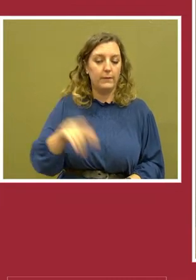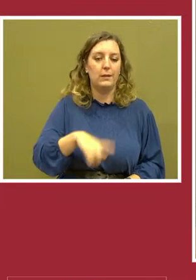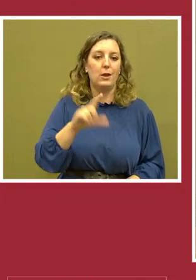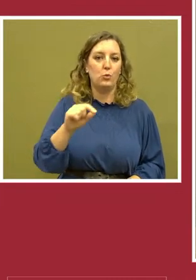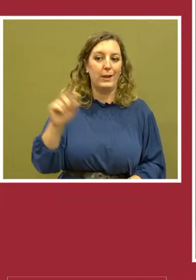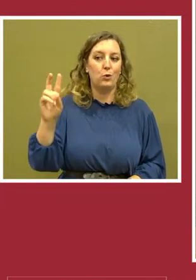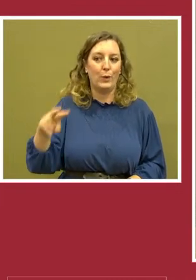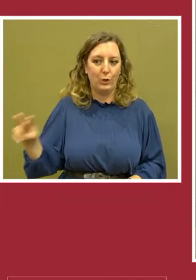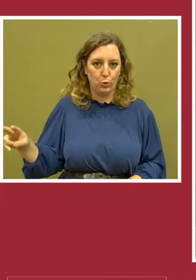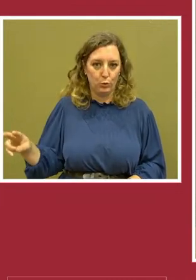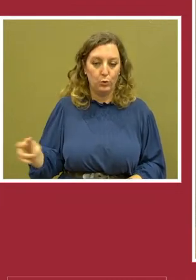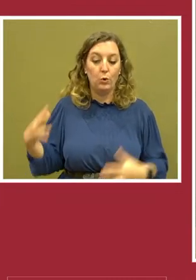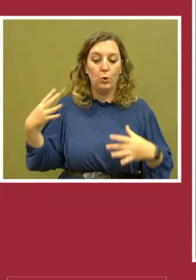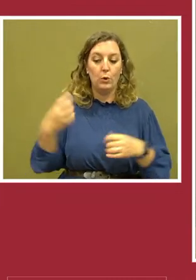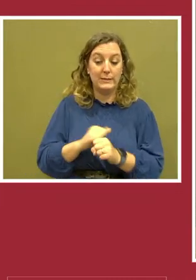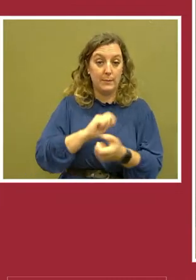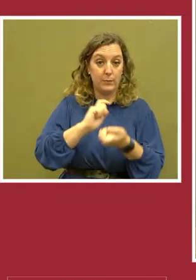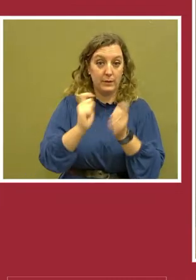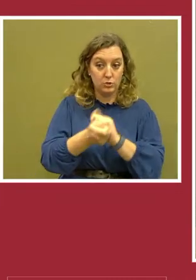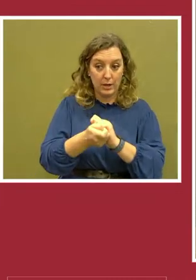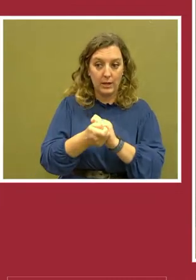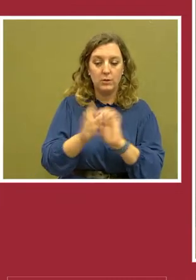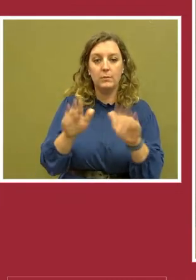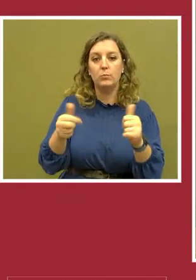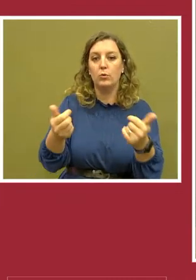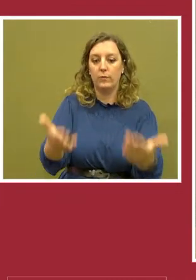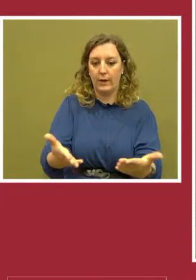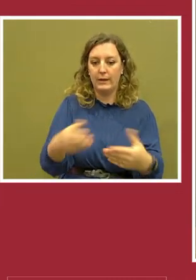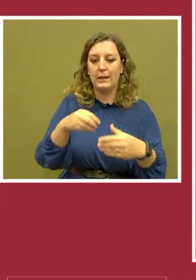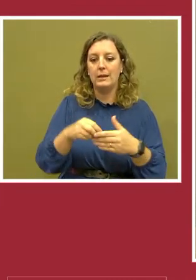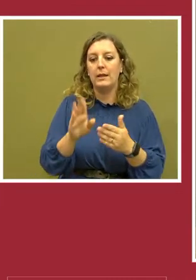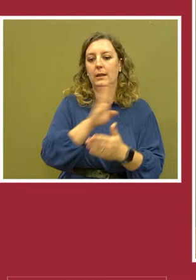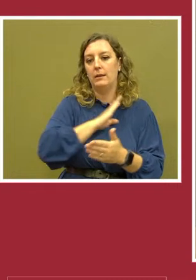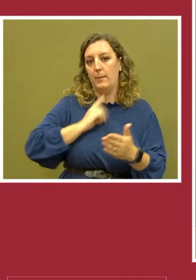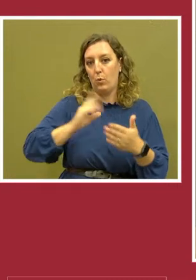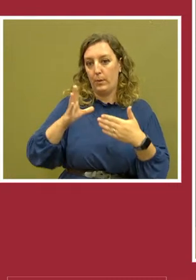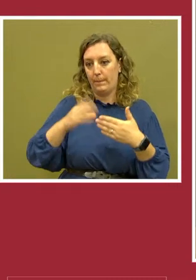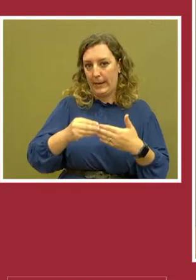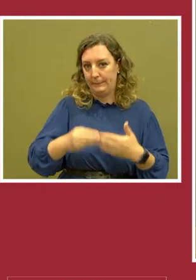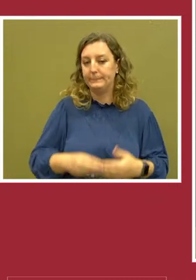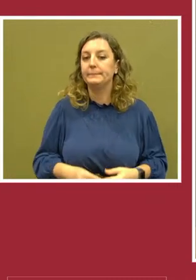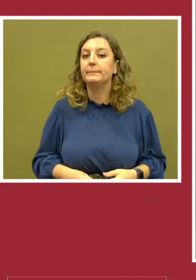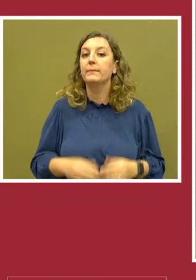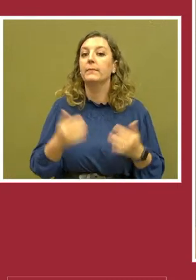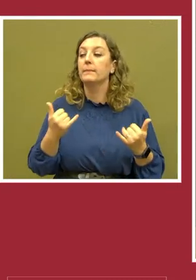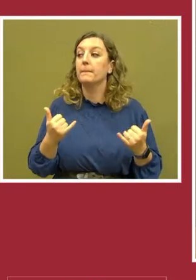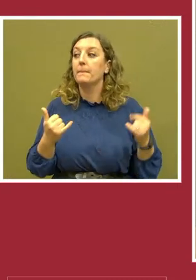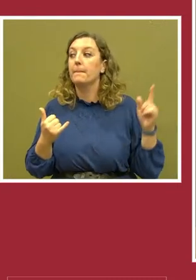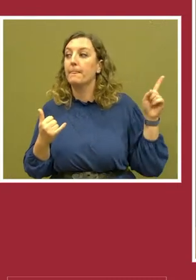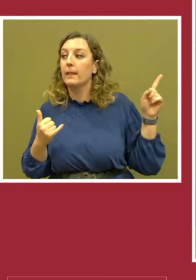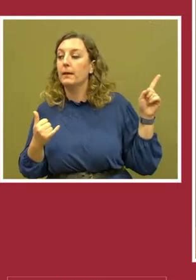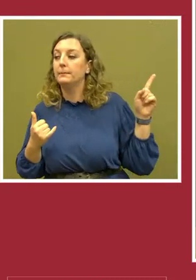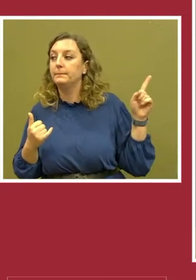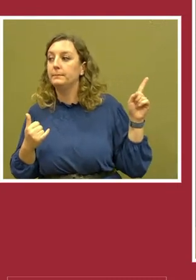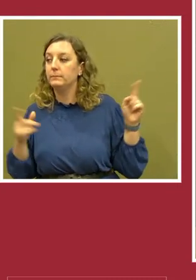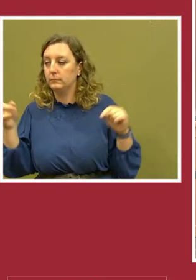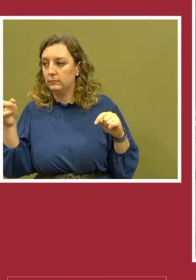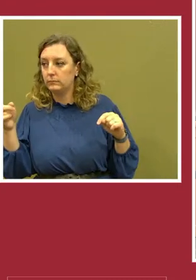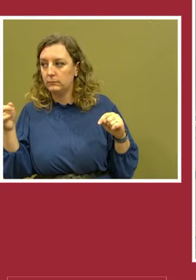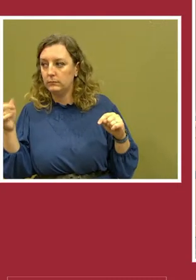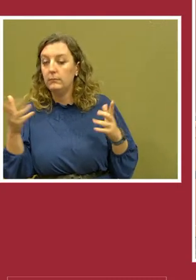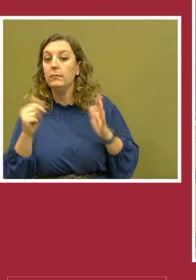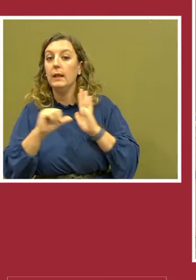2022. A summary of the changes is provided in the board packet. We will now move. Chair Barnes-Dlock. Yep. Yeah, I